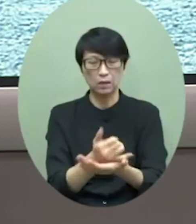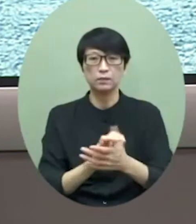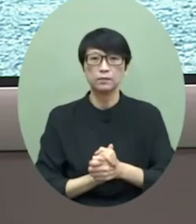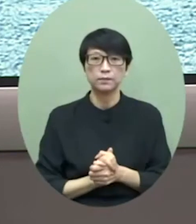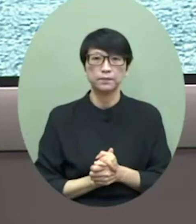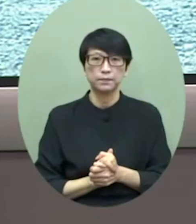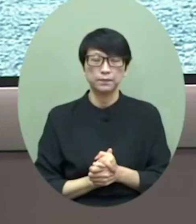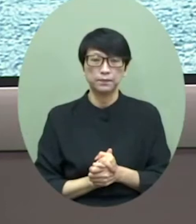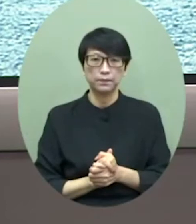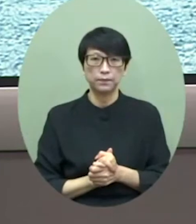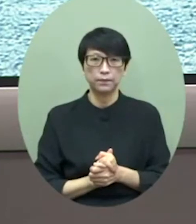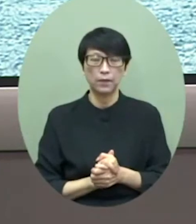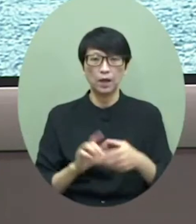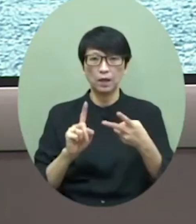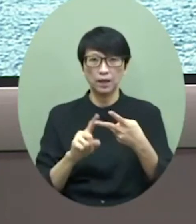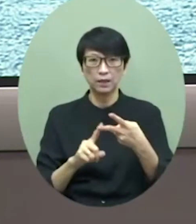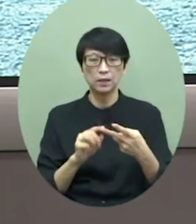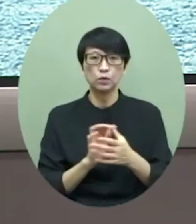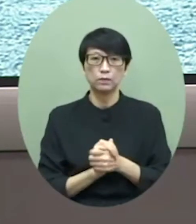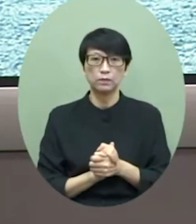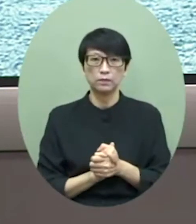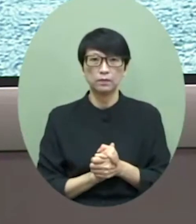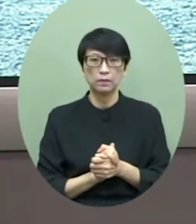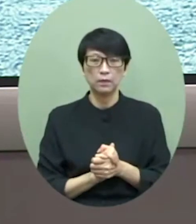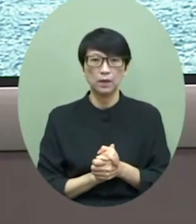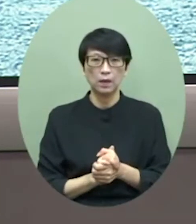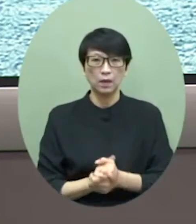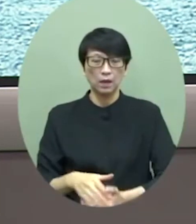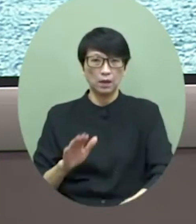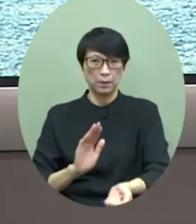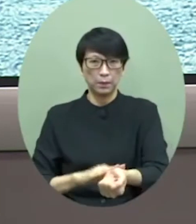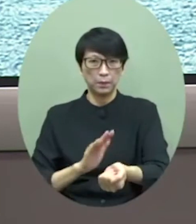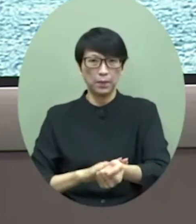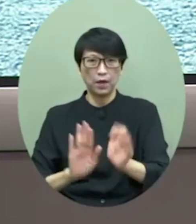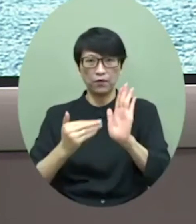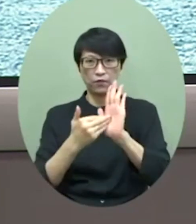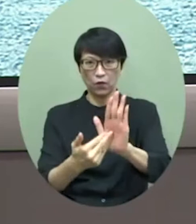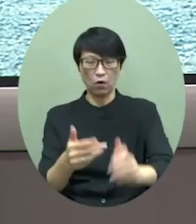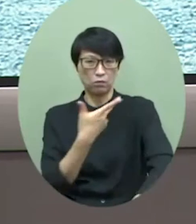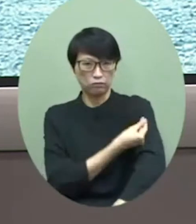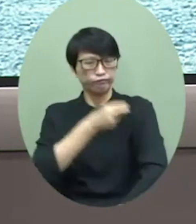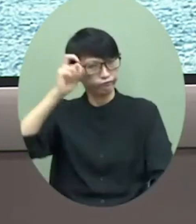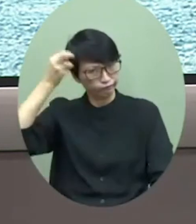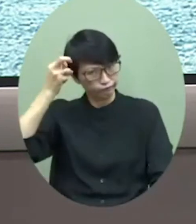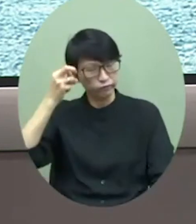17 million cases, and there were 60,000 deaths. The second point I must make is